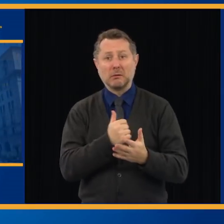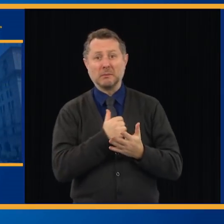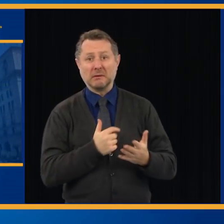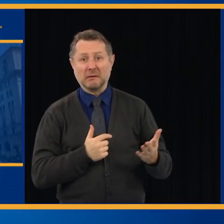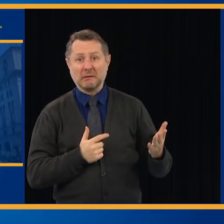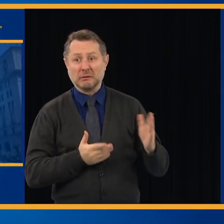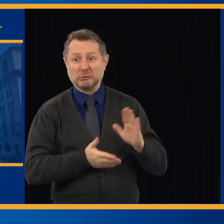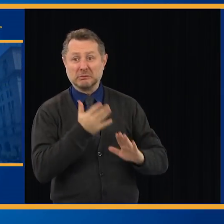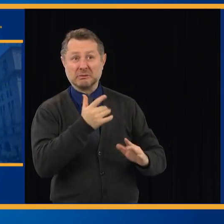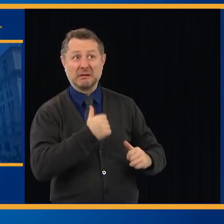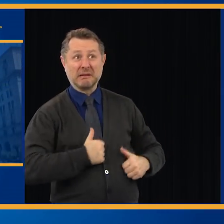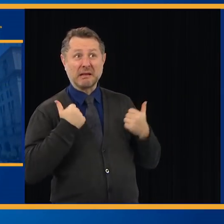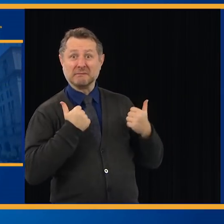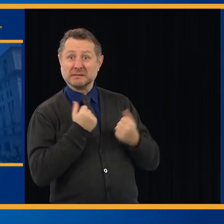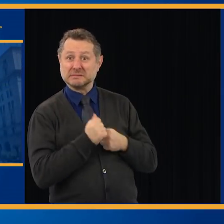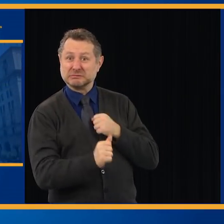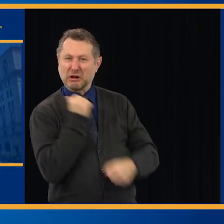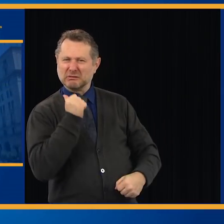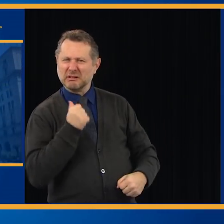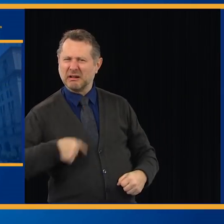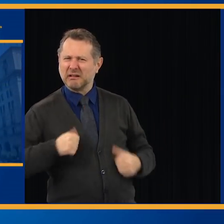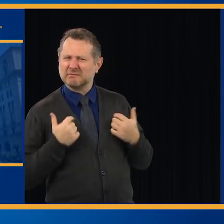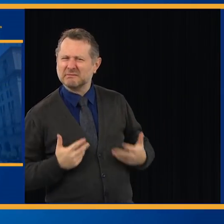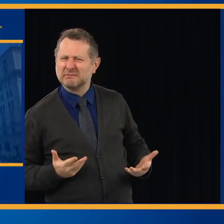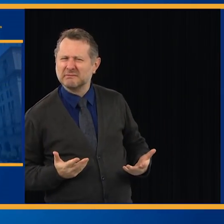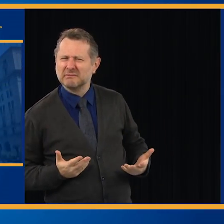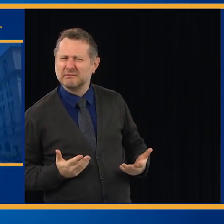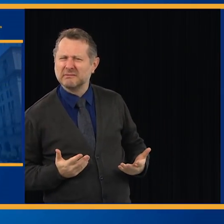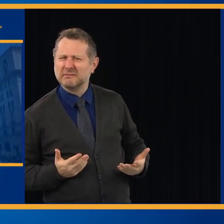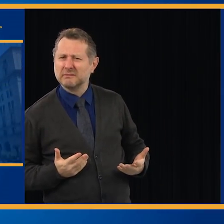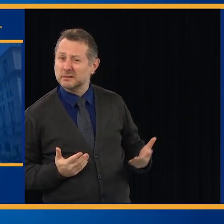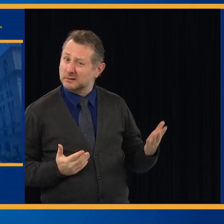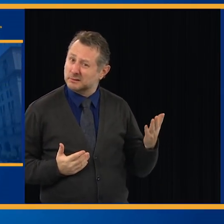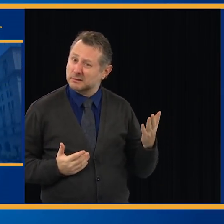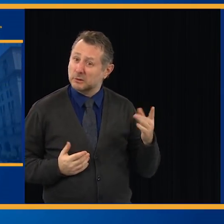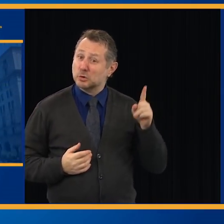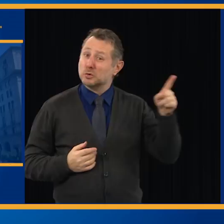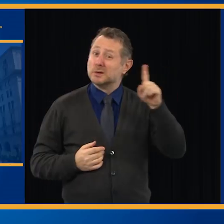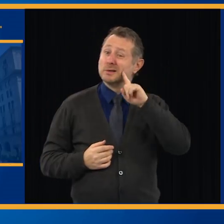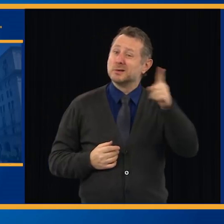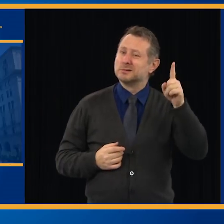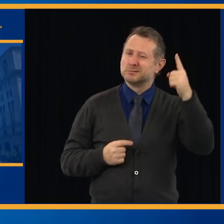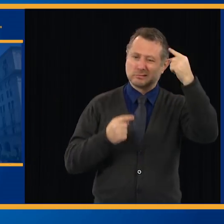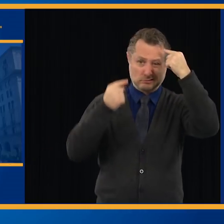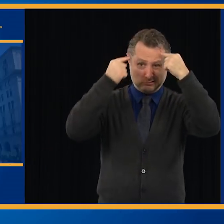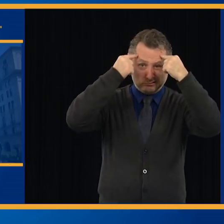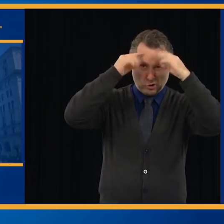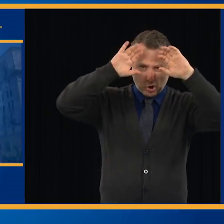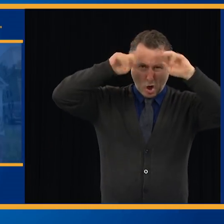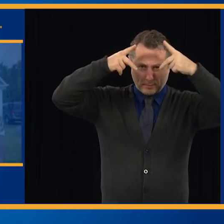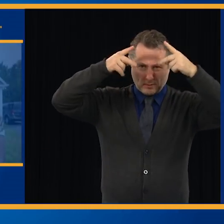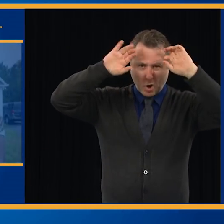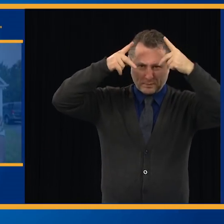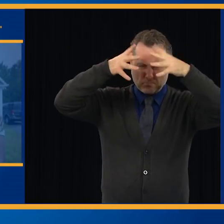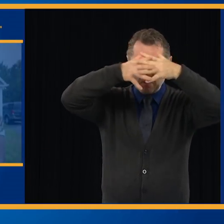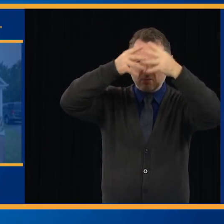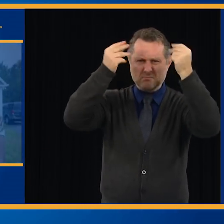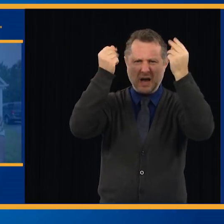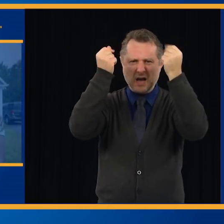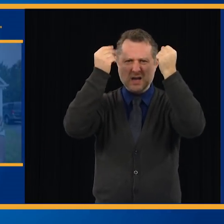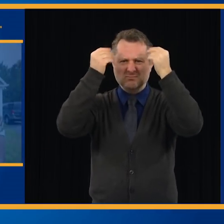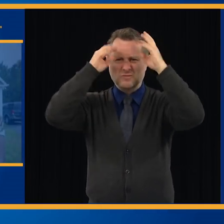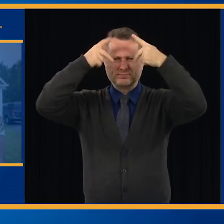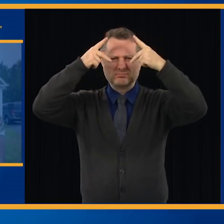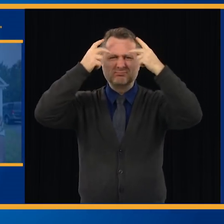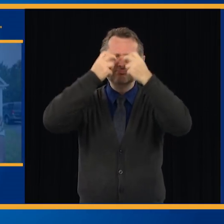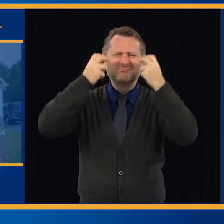That's what this is really about. They want to fund corporate America. That's who puts money in their pockets.